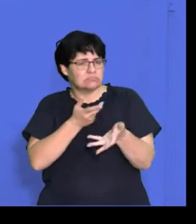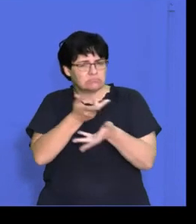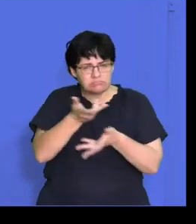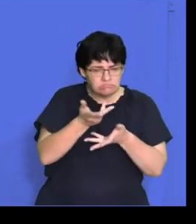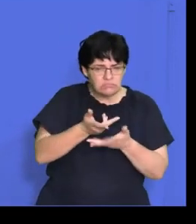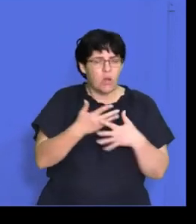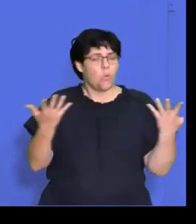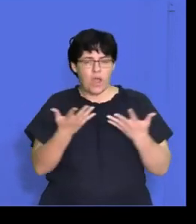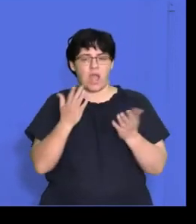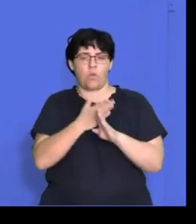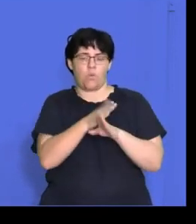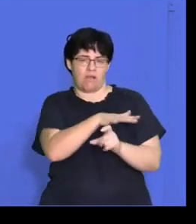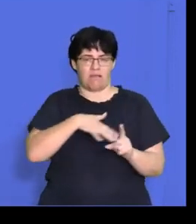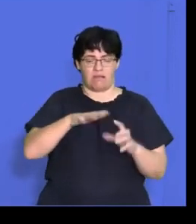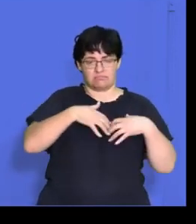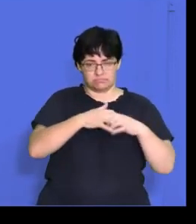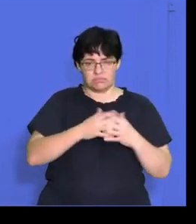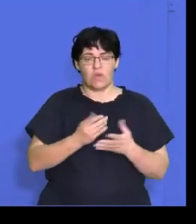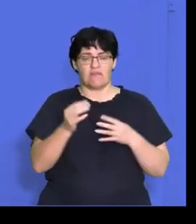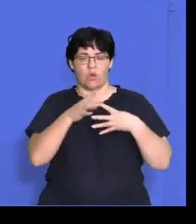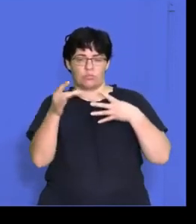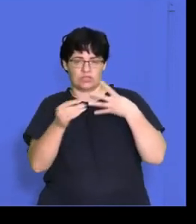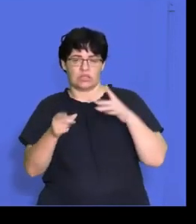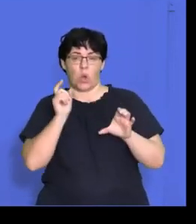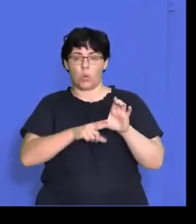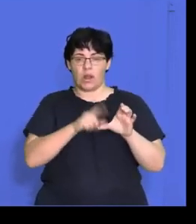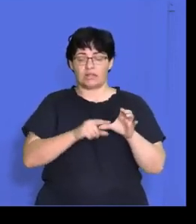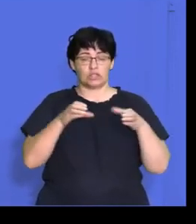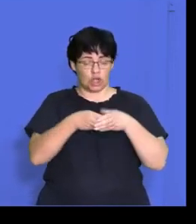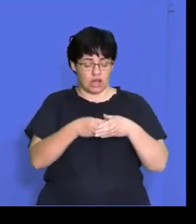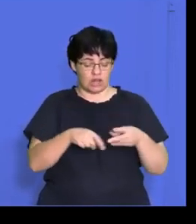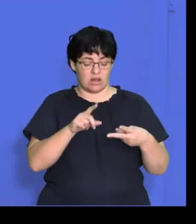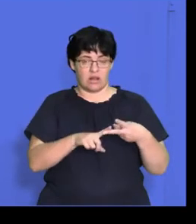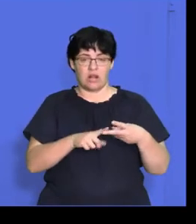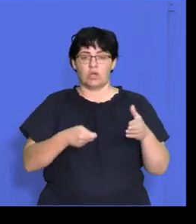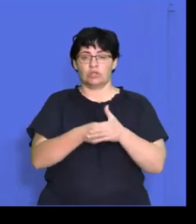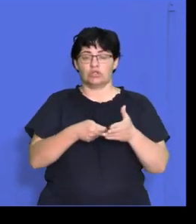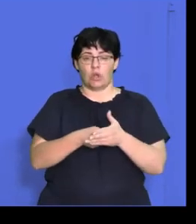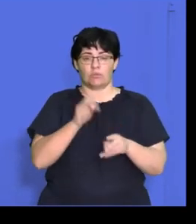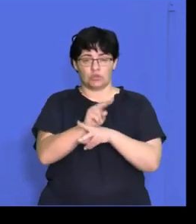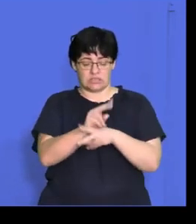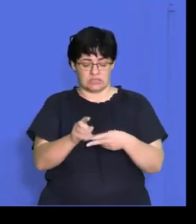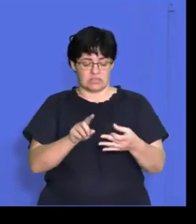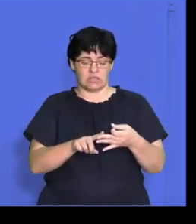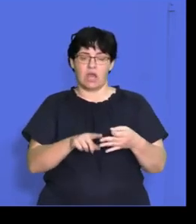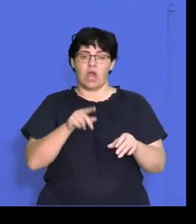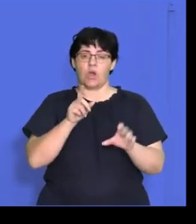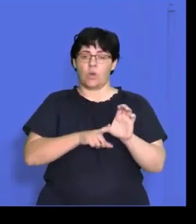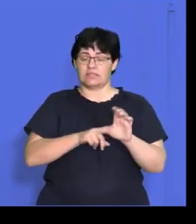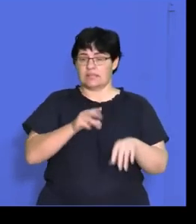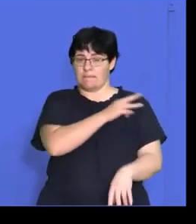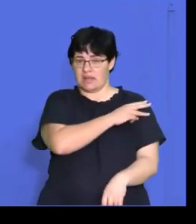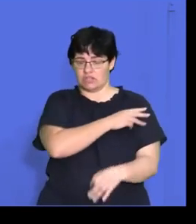in the workplace you have your options as quality circle shop stewards quality managers